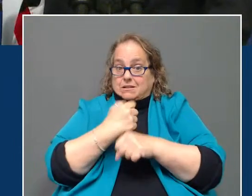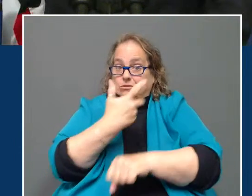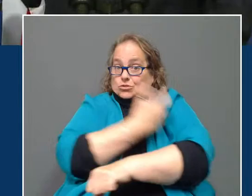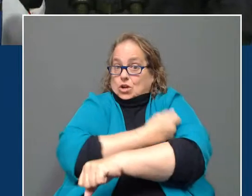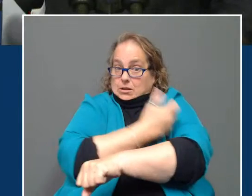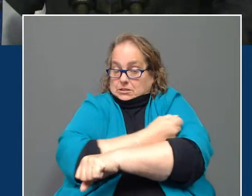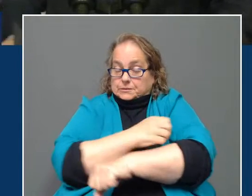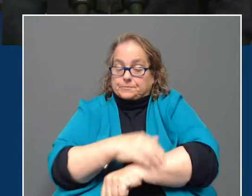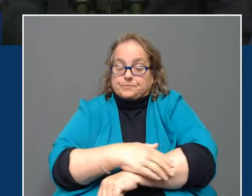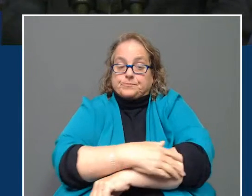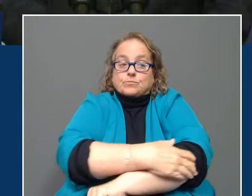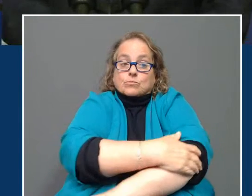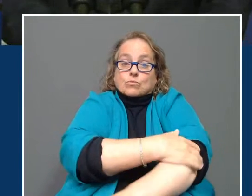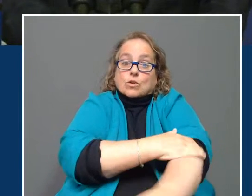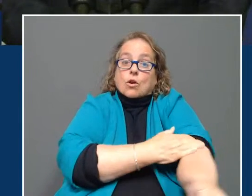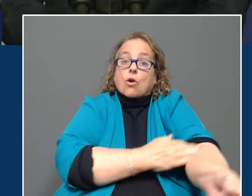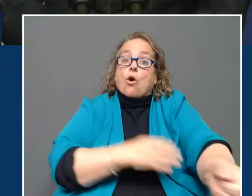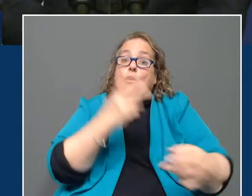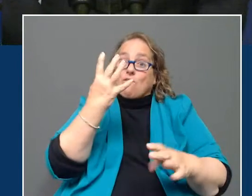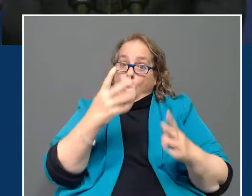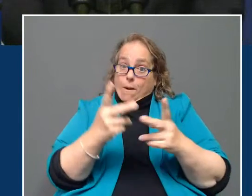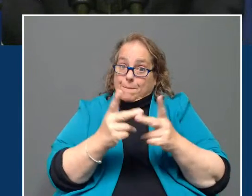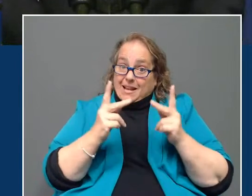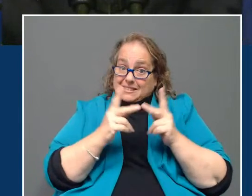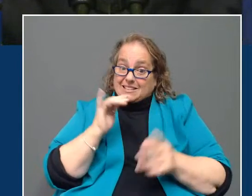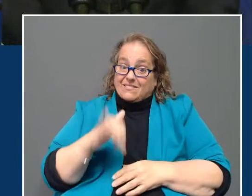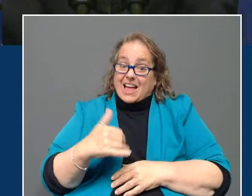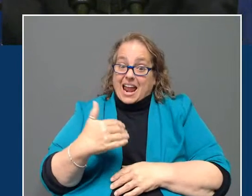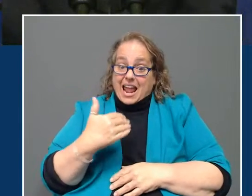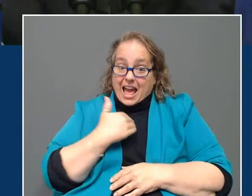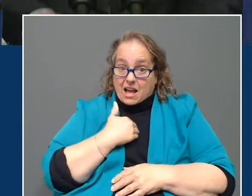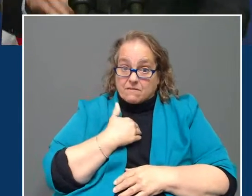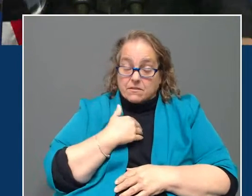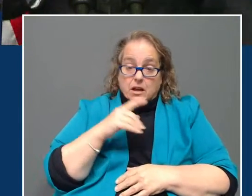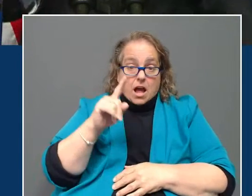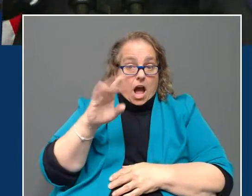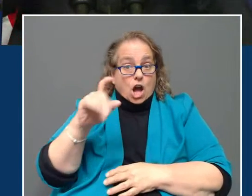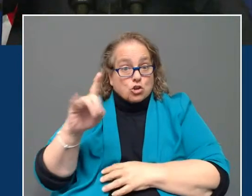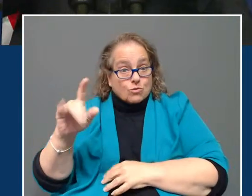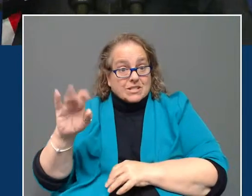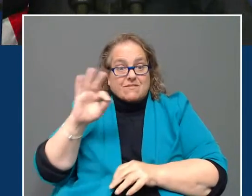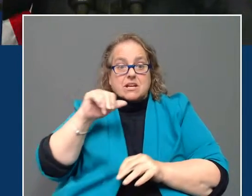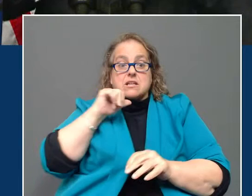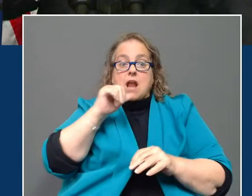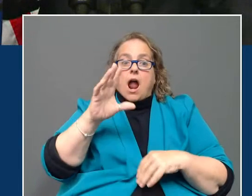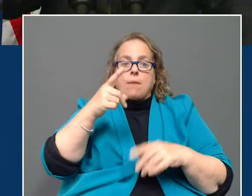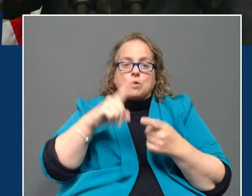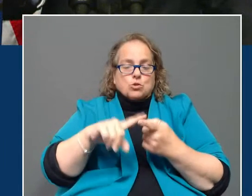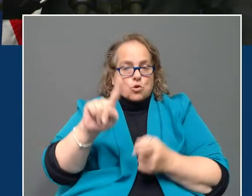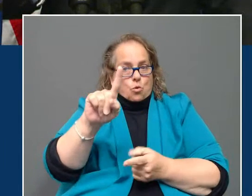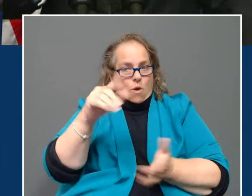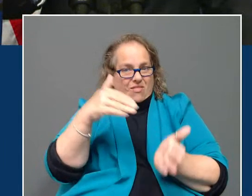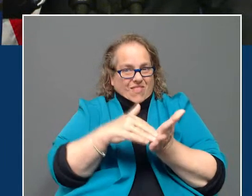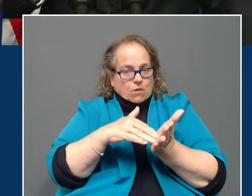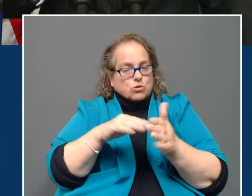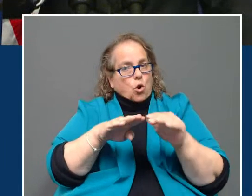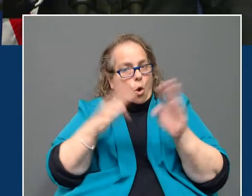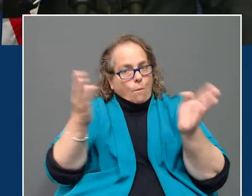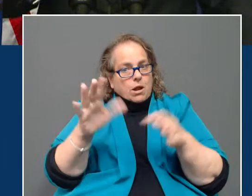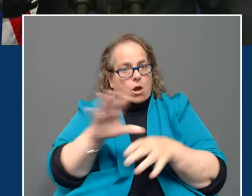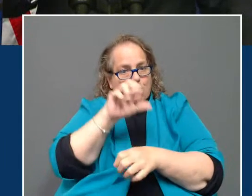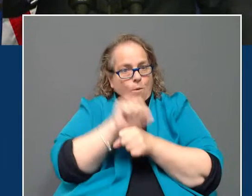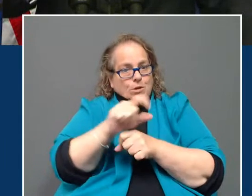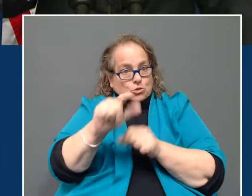are 4 places that have hundreds, if not up to 1,000 open appointments that you can go to right